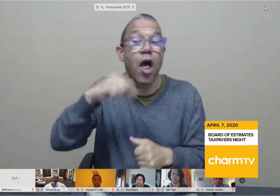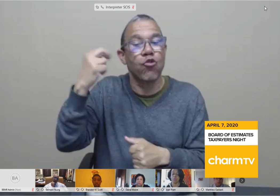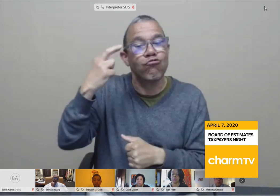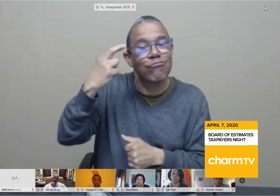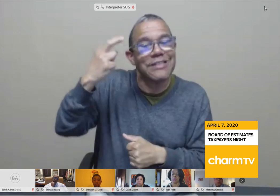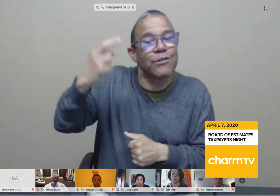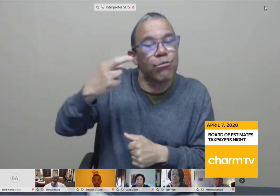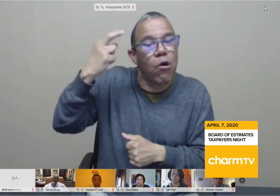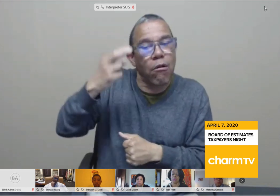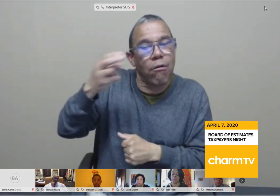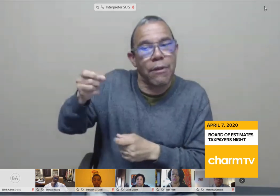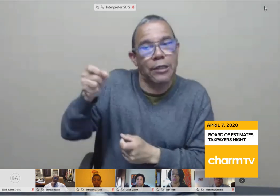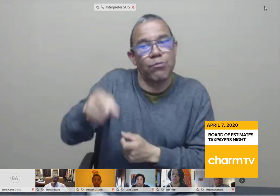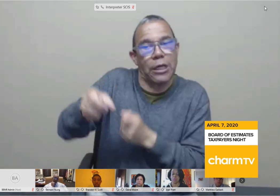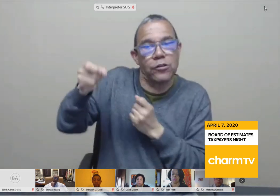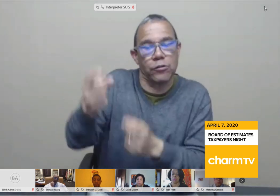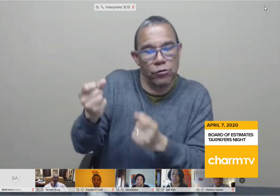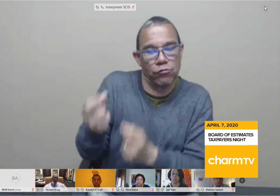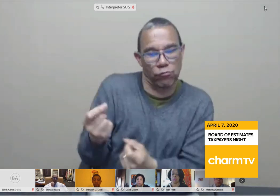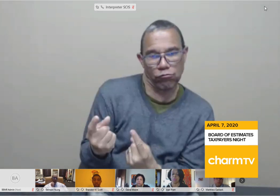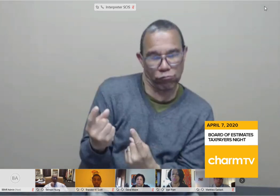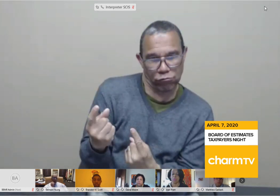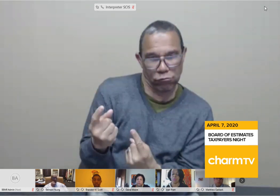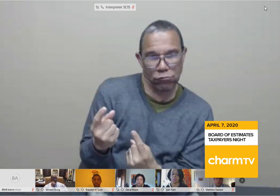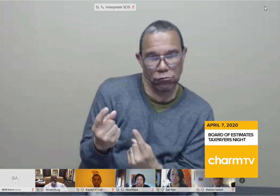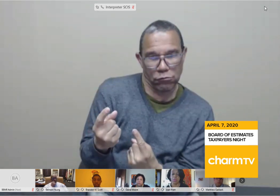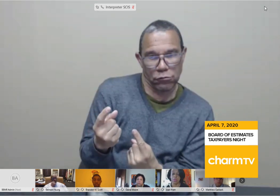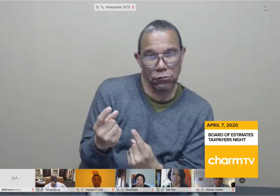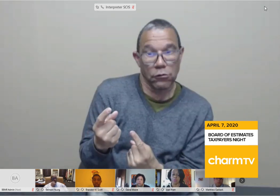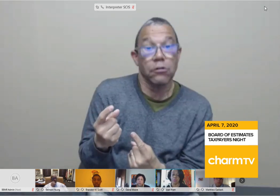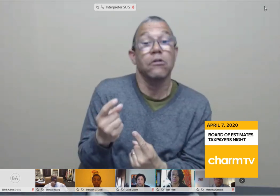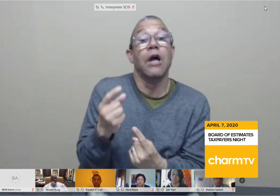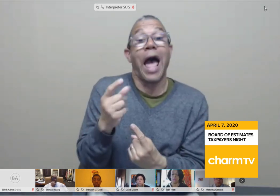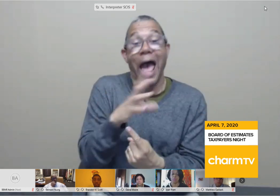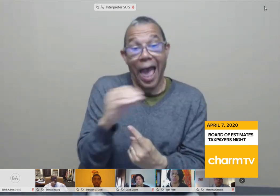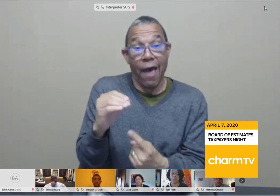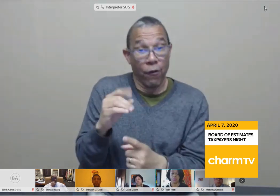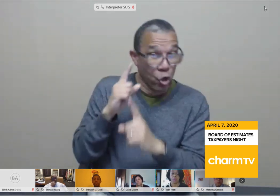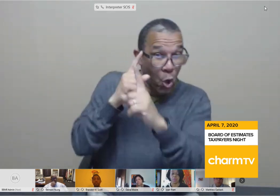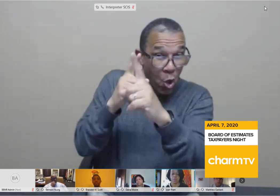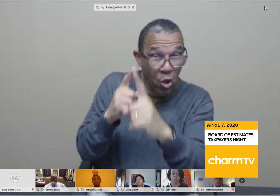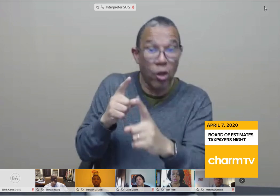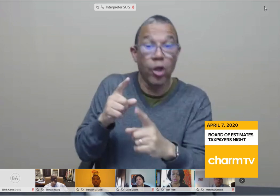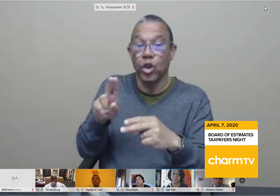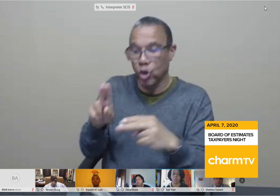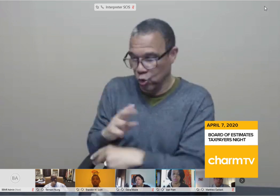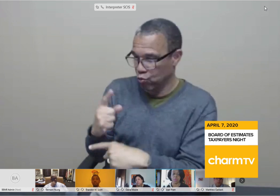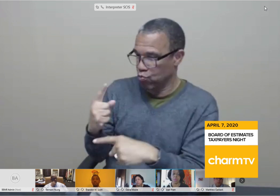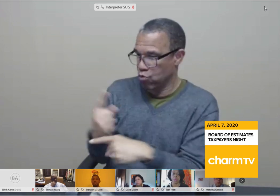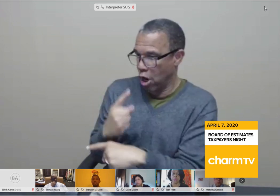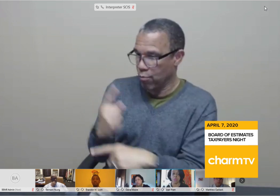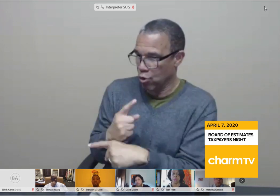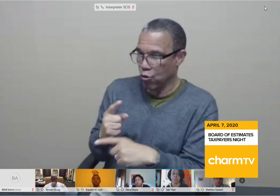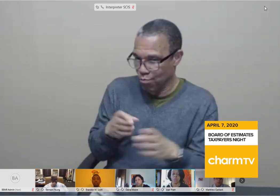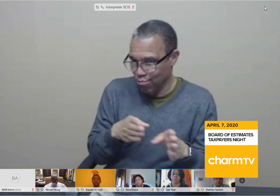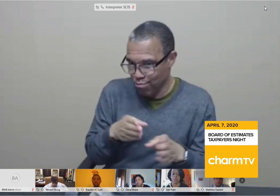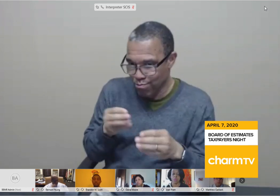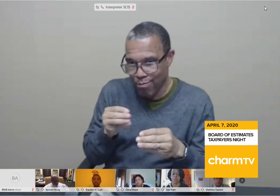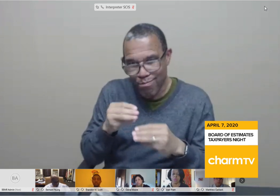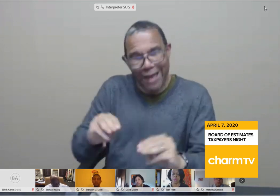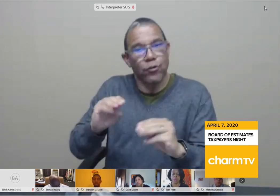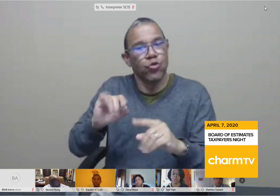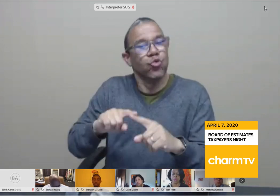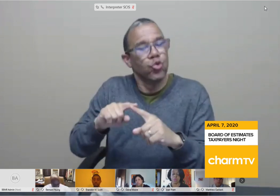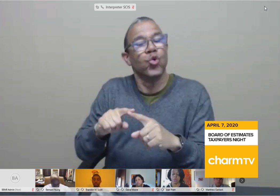have been met. Or all reasonable actions have been taken to balance the budget. And so the policy is very stringent, but we think in a